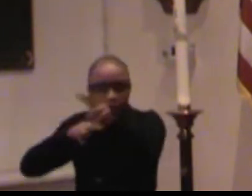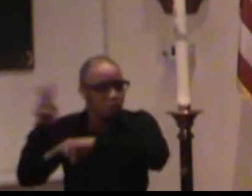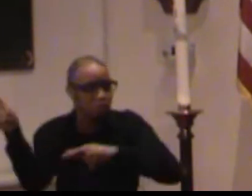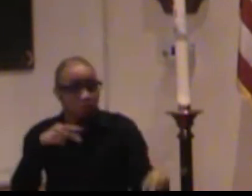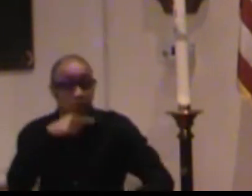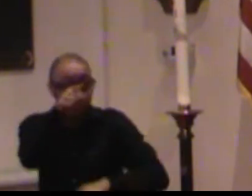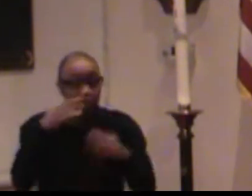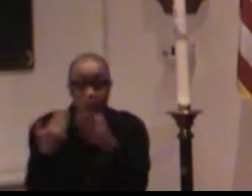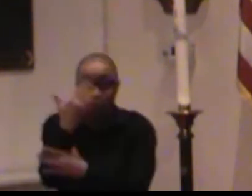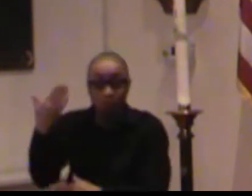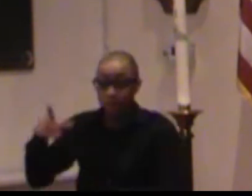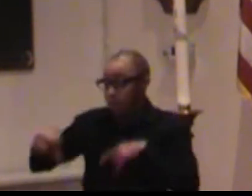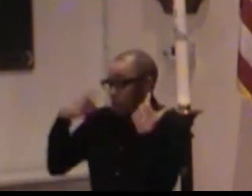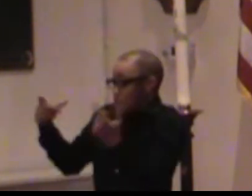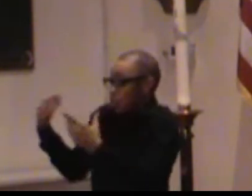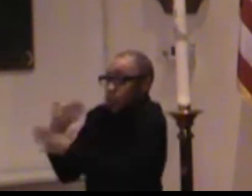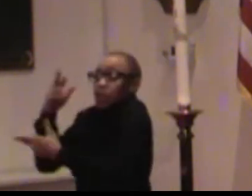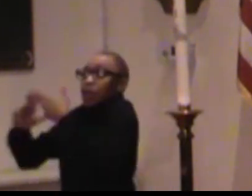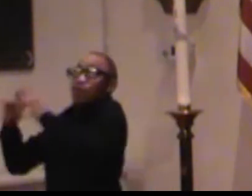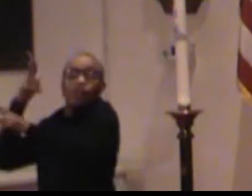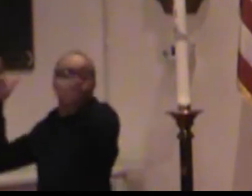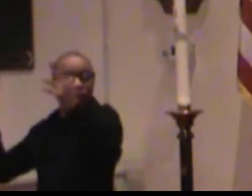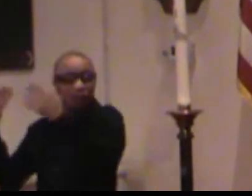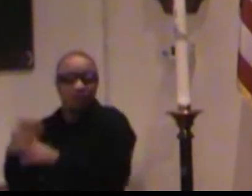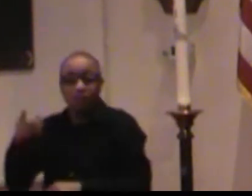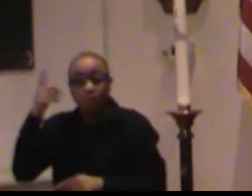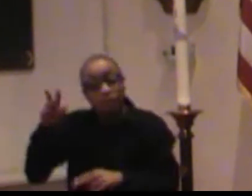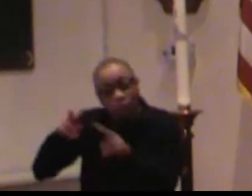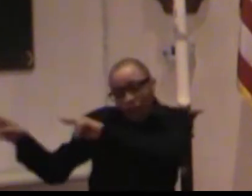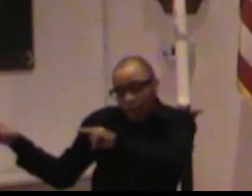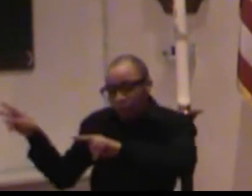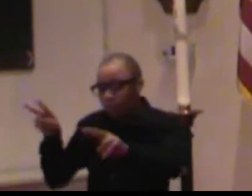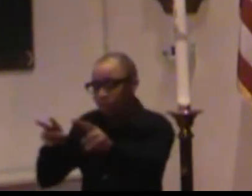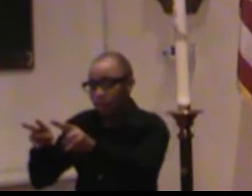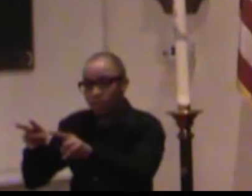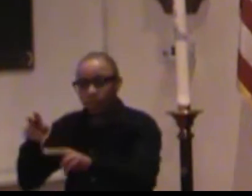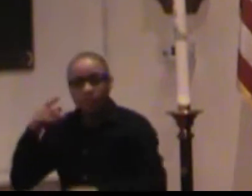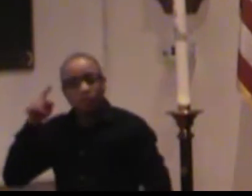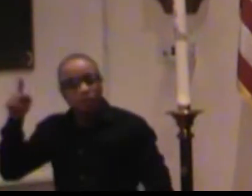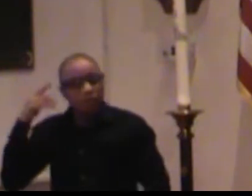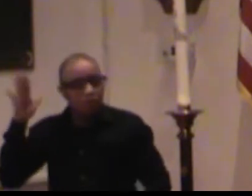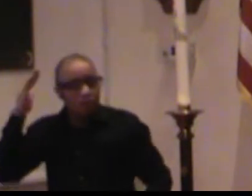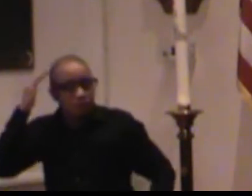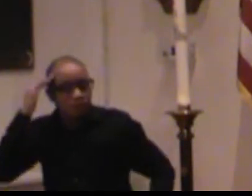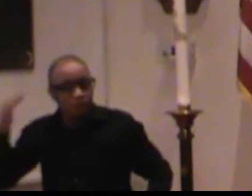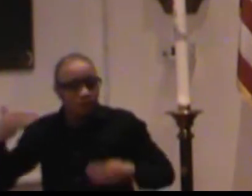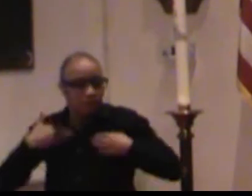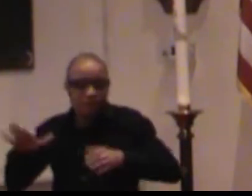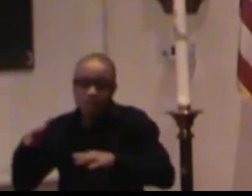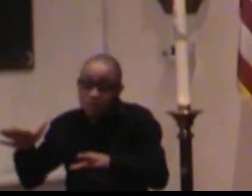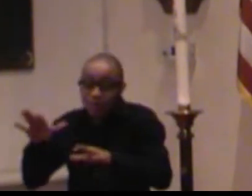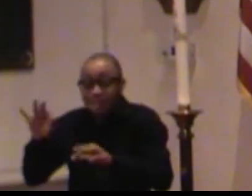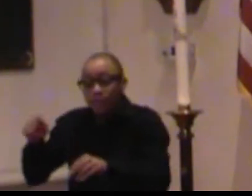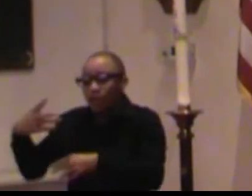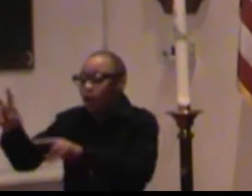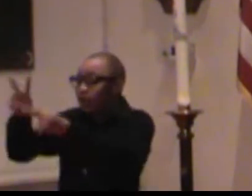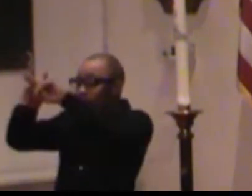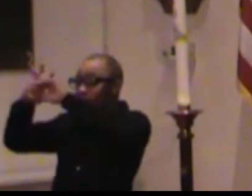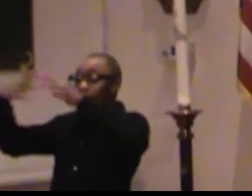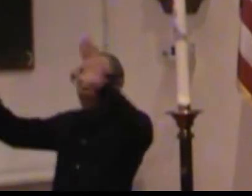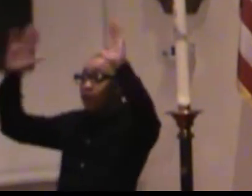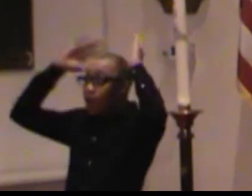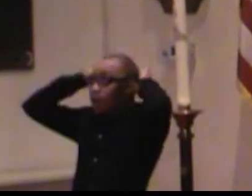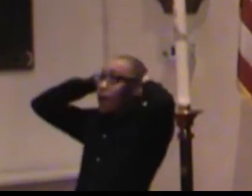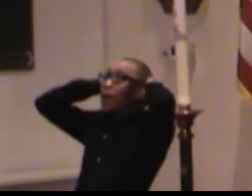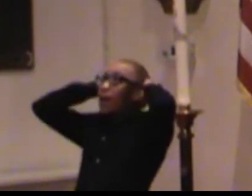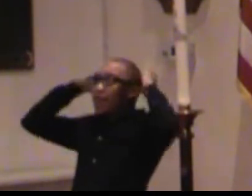around, you'll be in your new loving relationship. When the enemy looks around, you're going to already have your feet put on in your